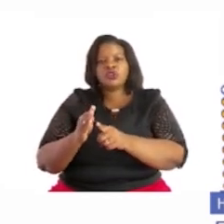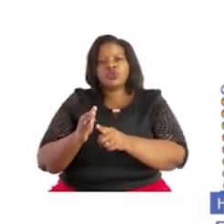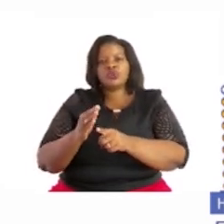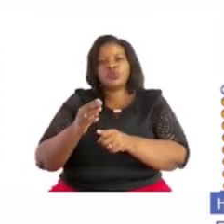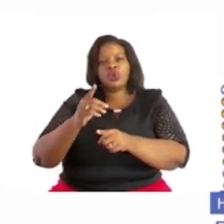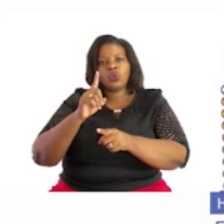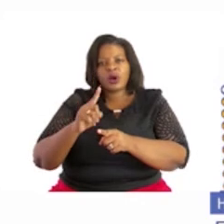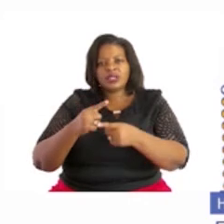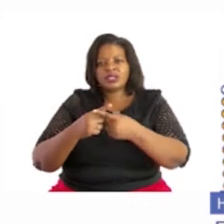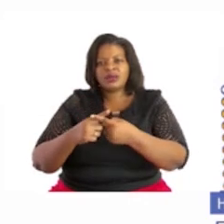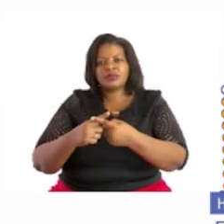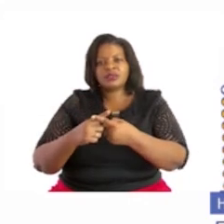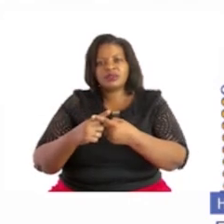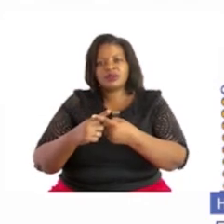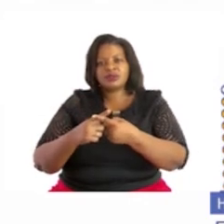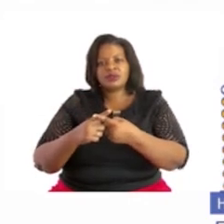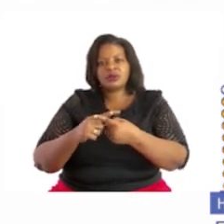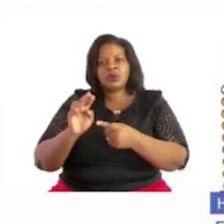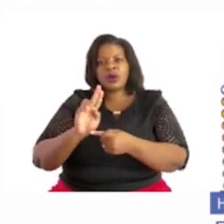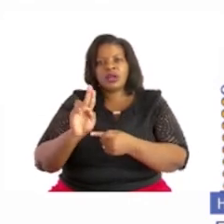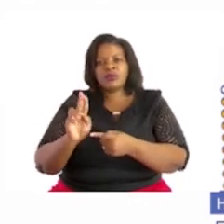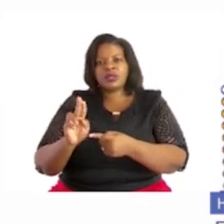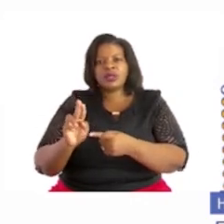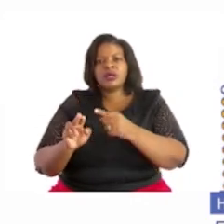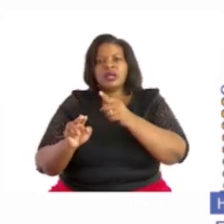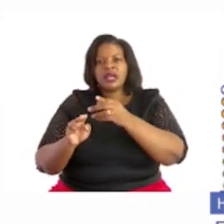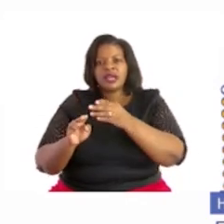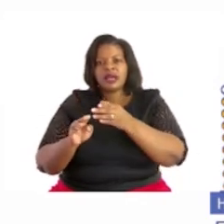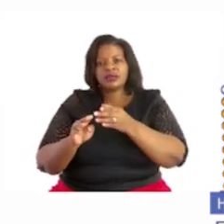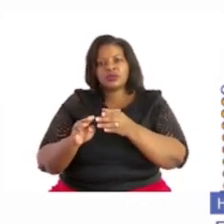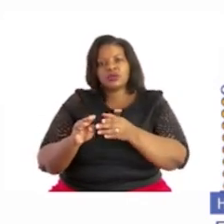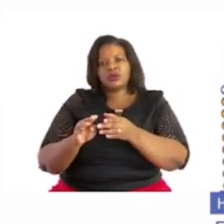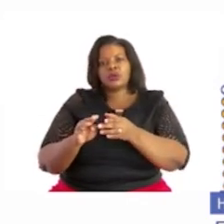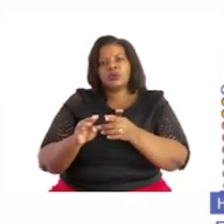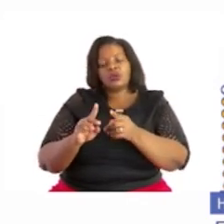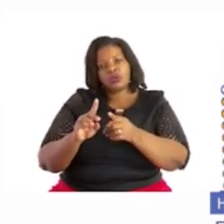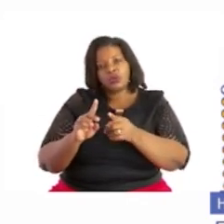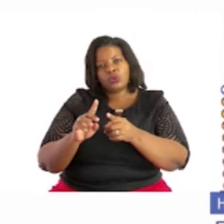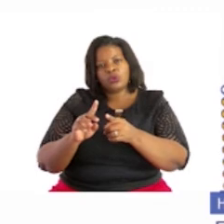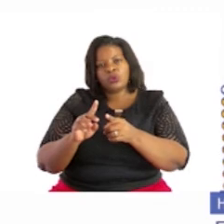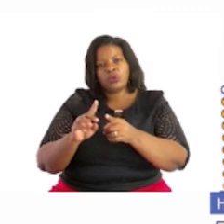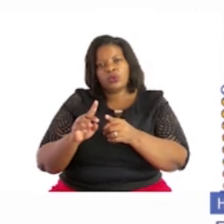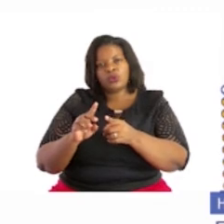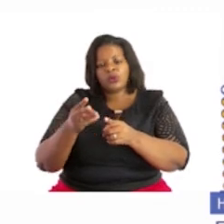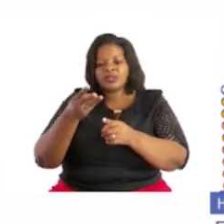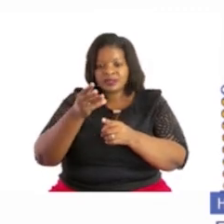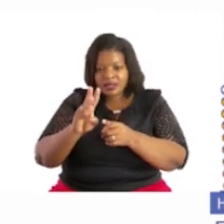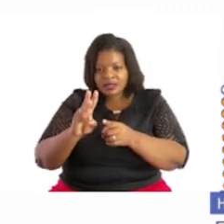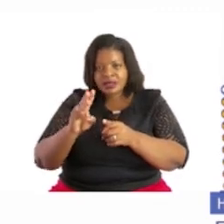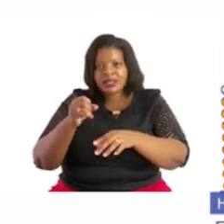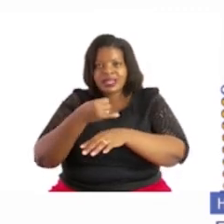that. We have 1 in a position of 100, you multiply with 100. We have 6 in position